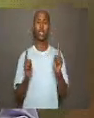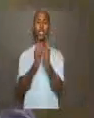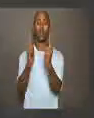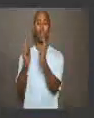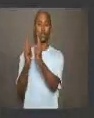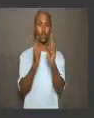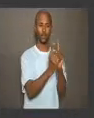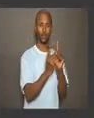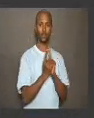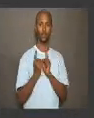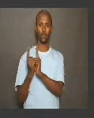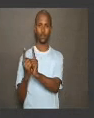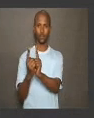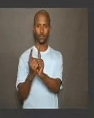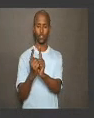interact.